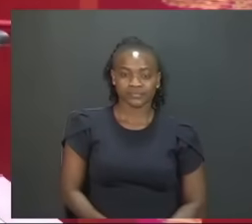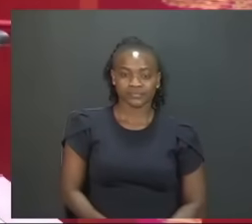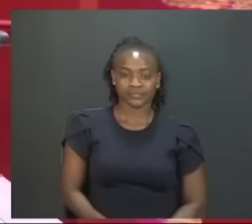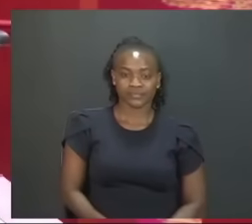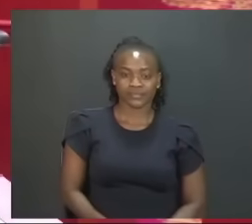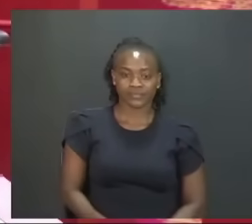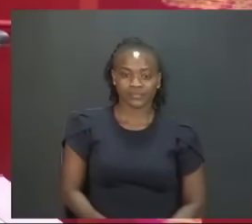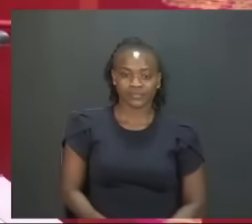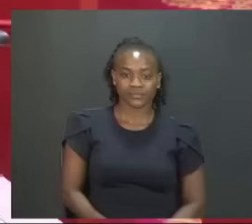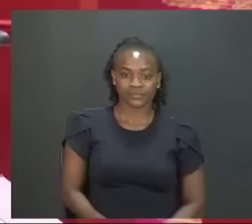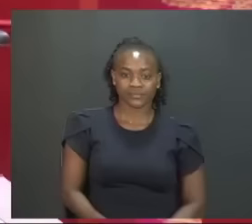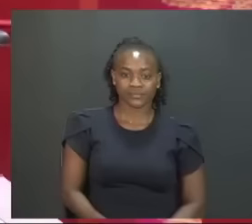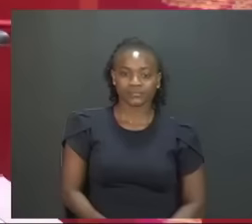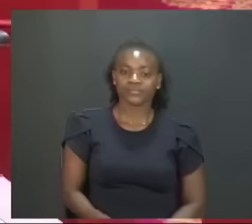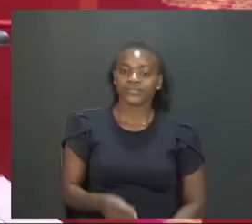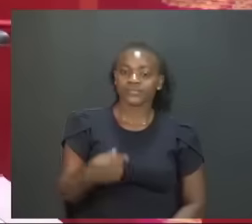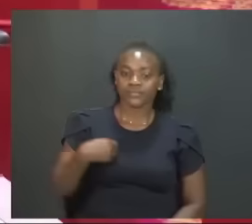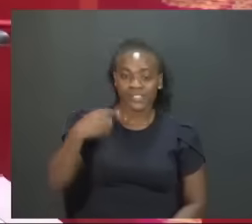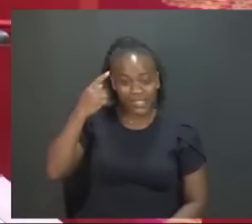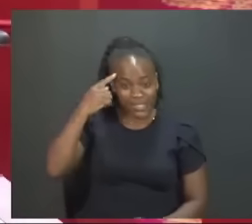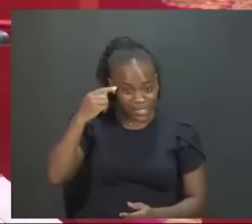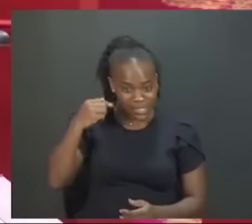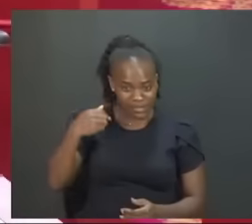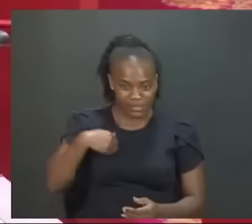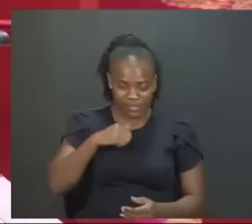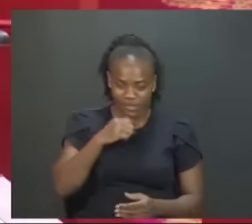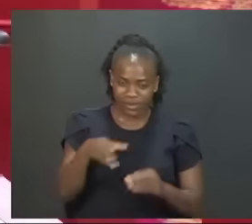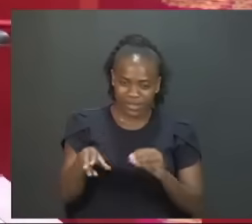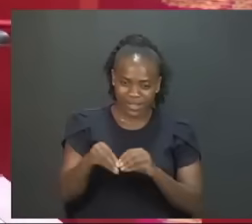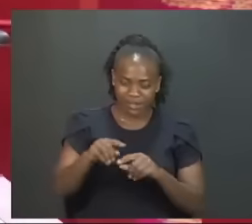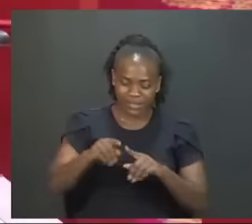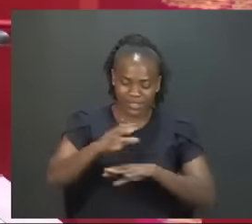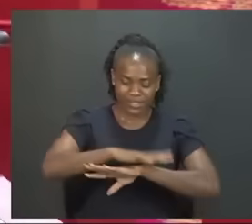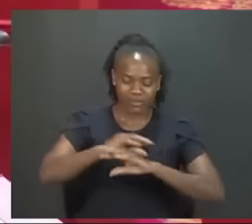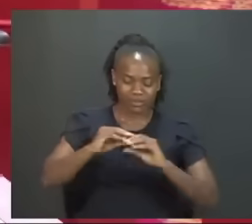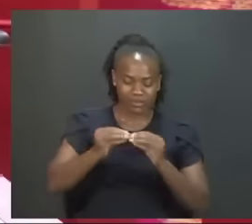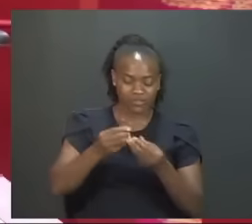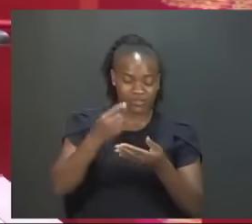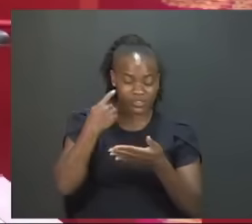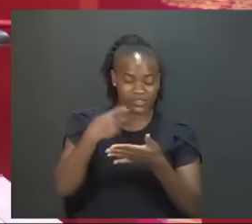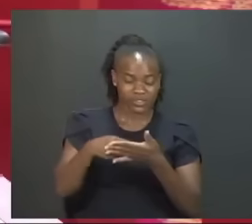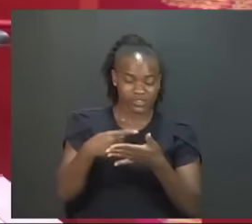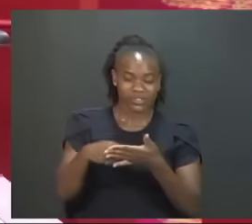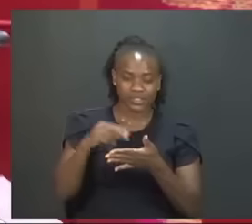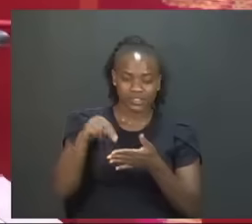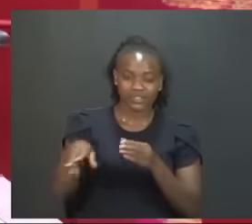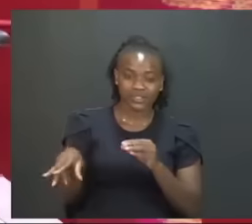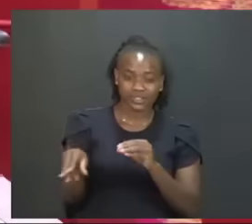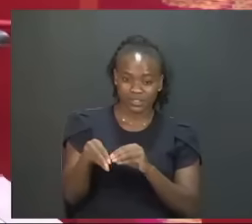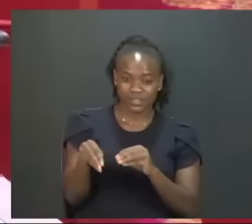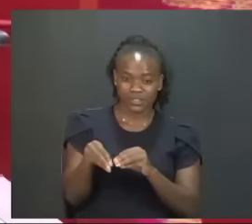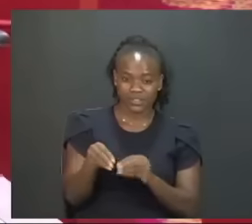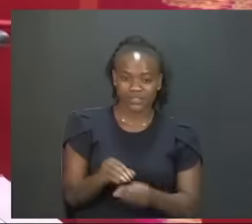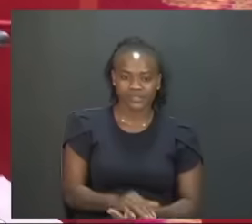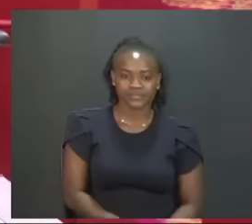So I think that it was an oversight that Table Office did not add that to the list of